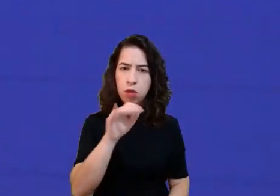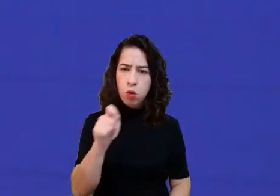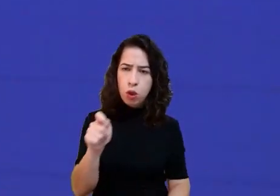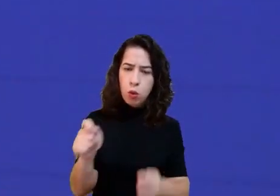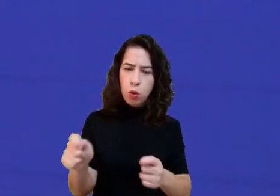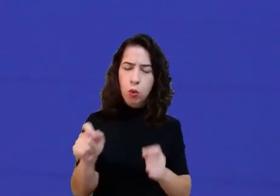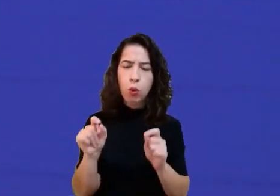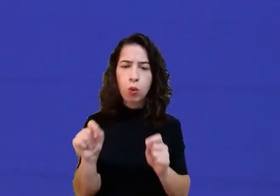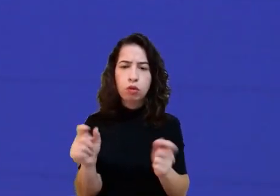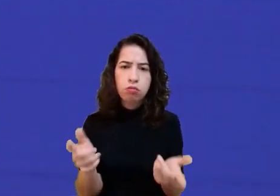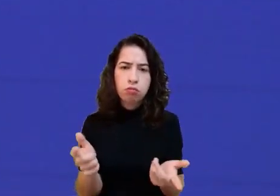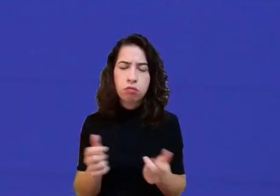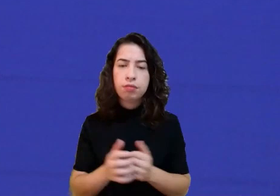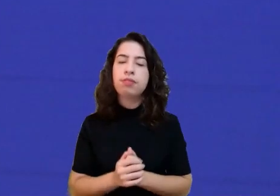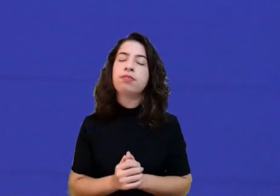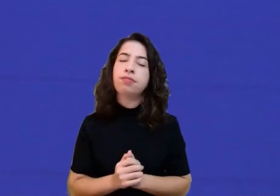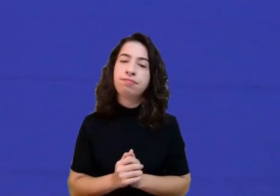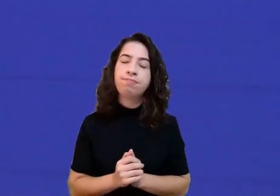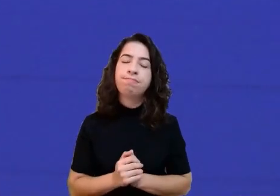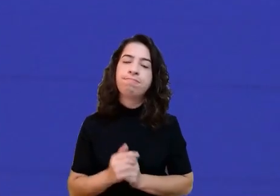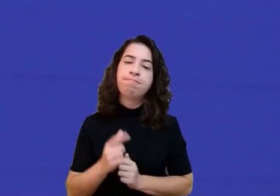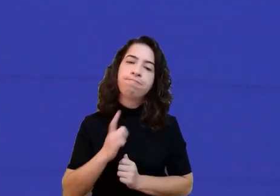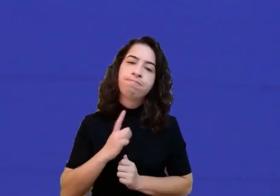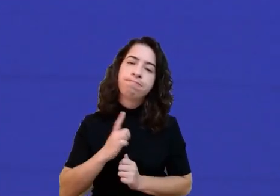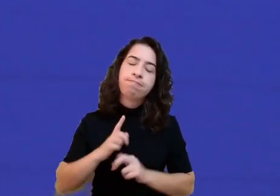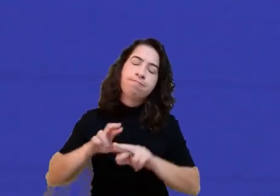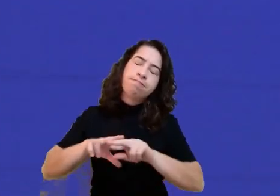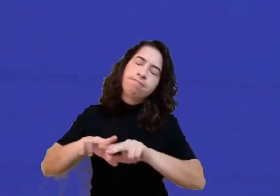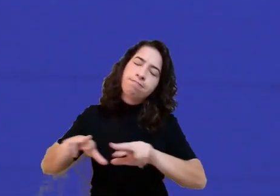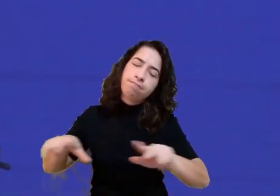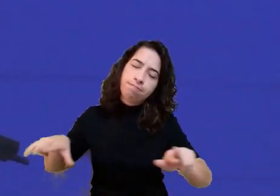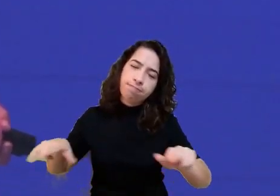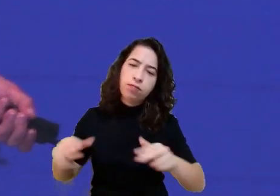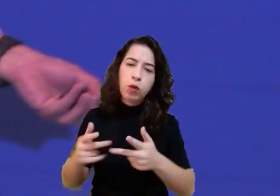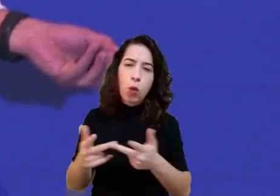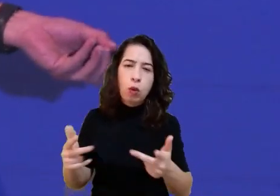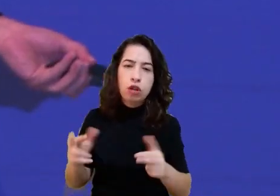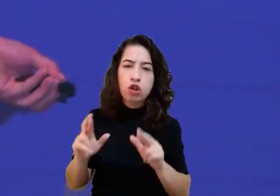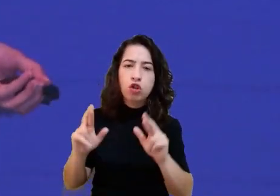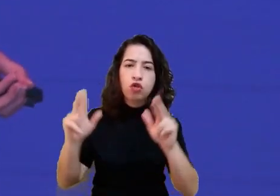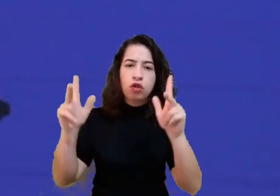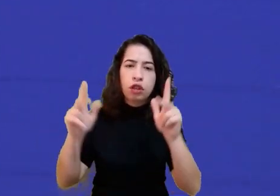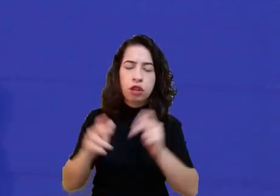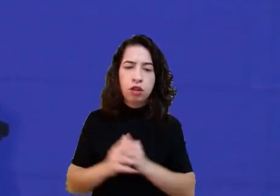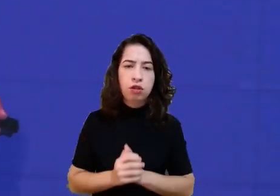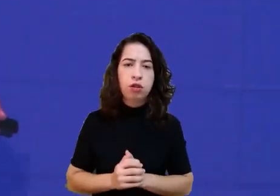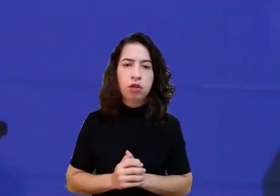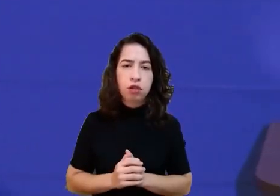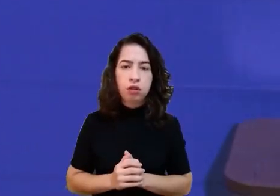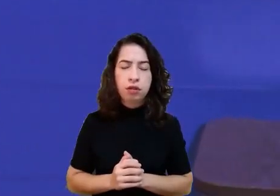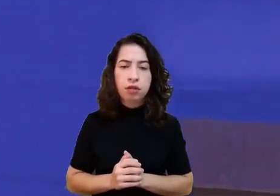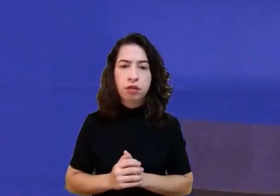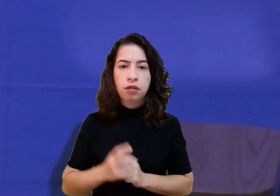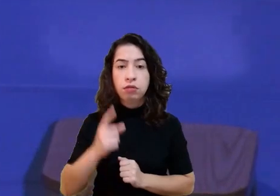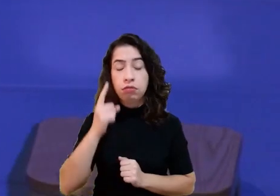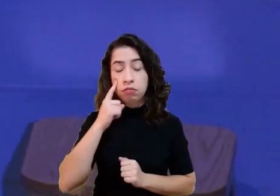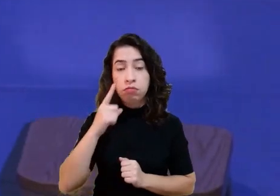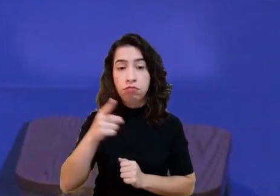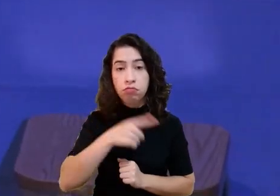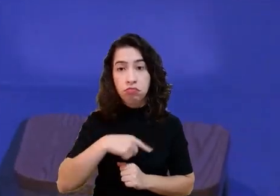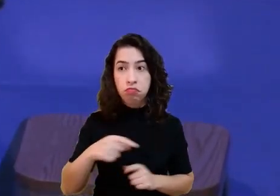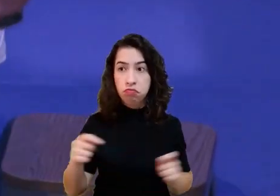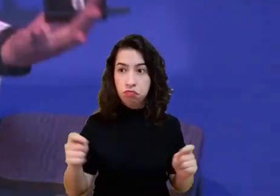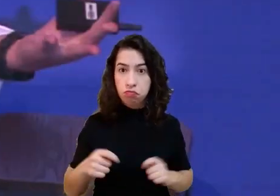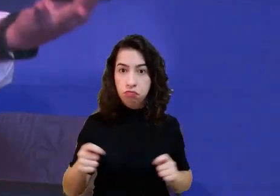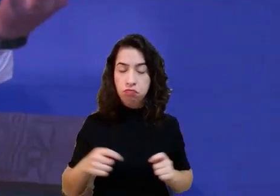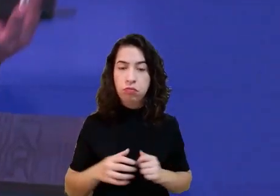bioeconomy? But that's it. There are so many different things for us to put into this world, considering our